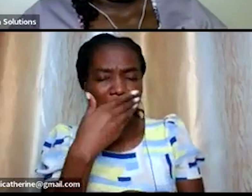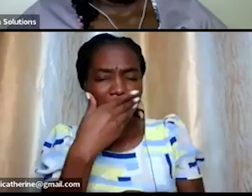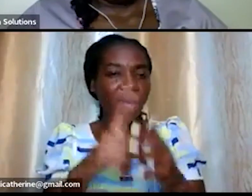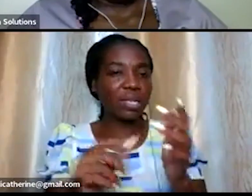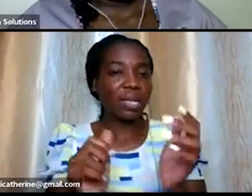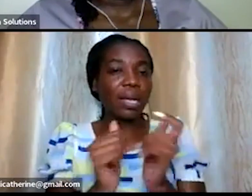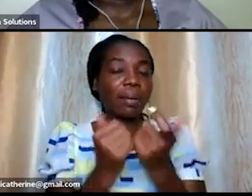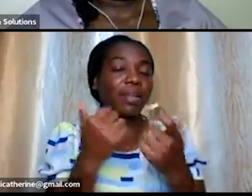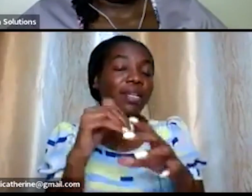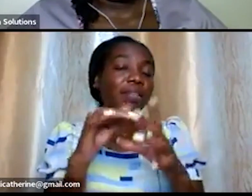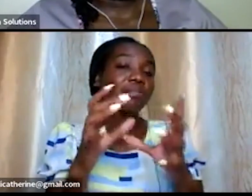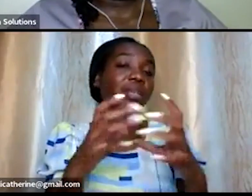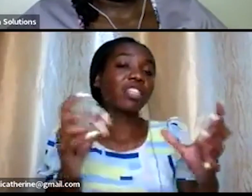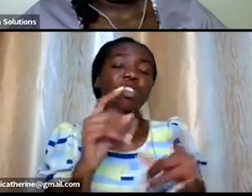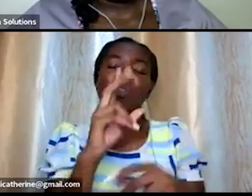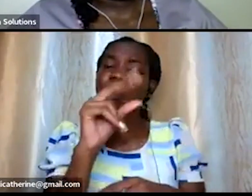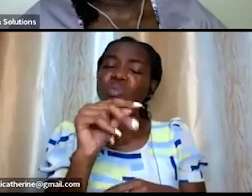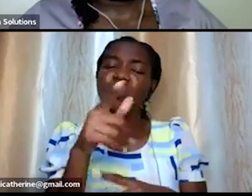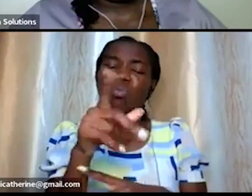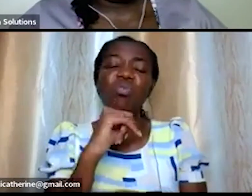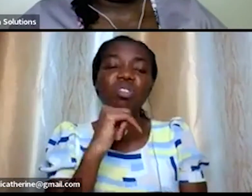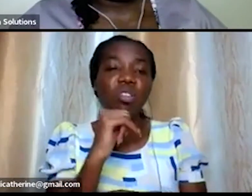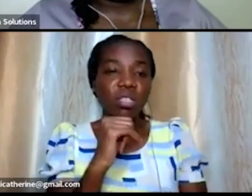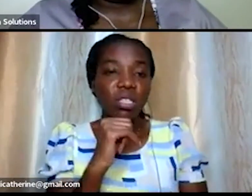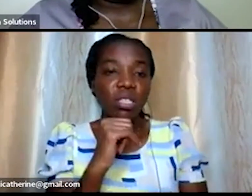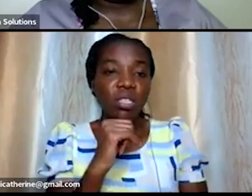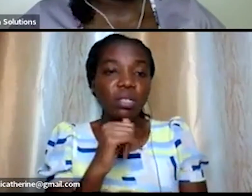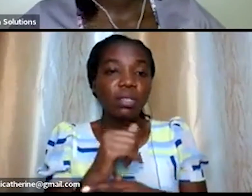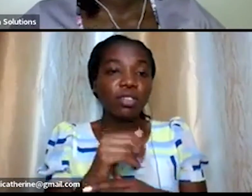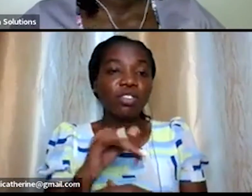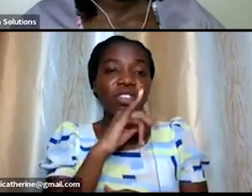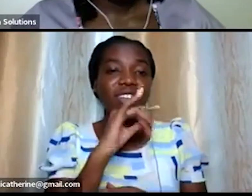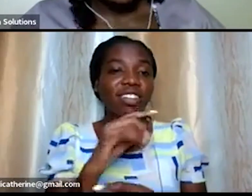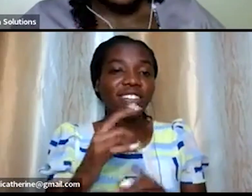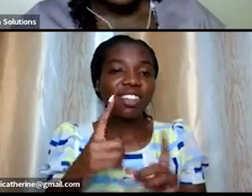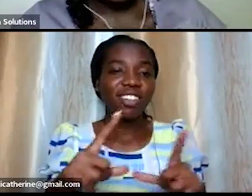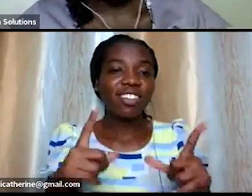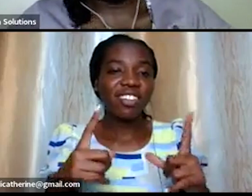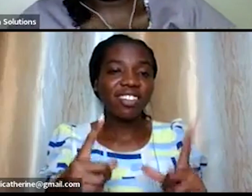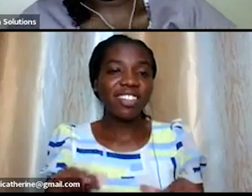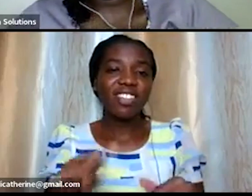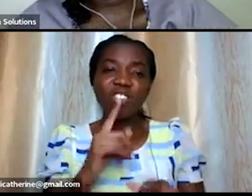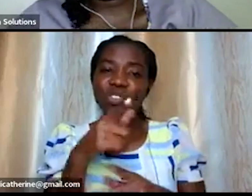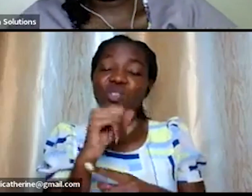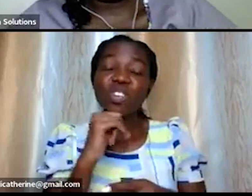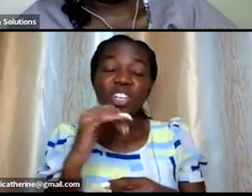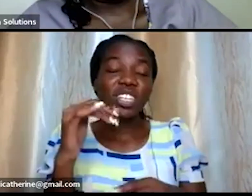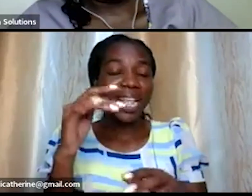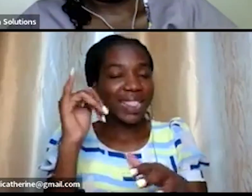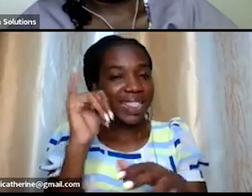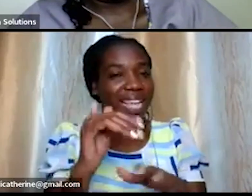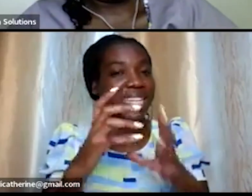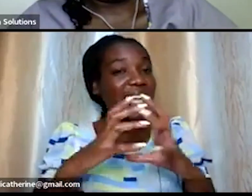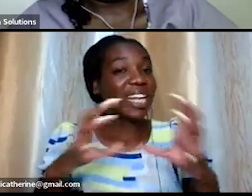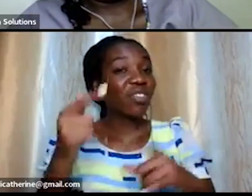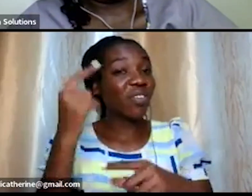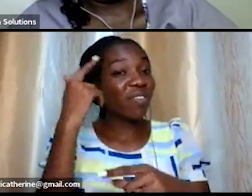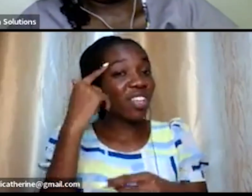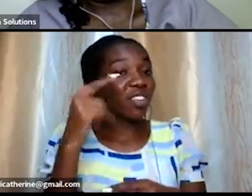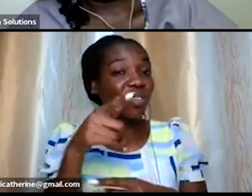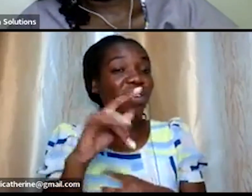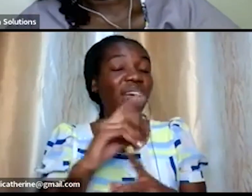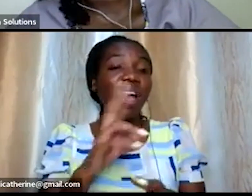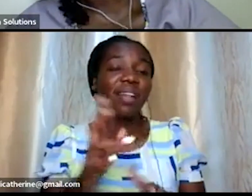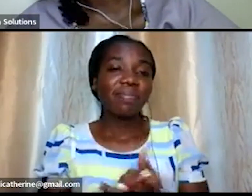not. In Uganda, we say, you're not that great as you think you are. Please relax. Get over